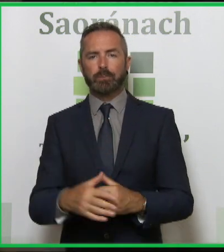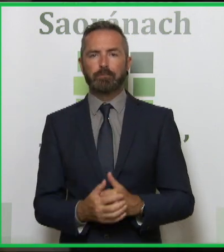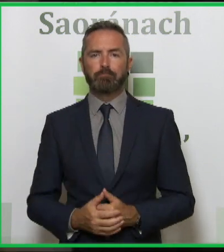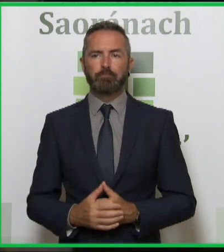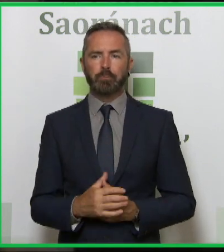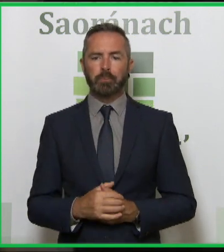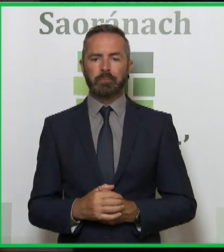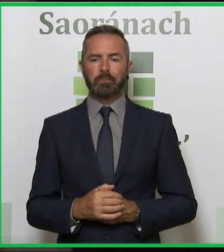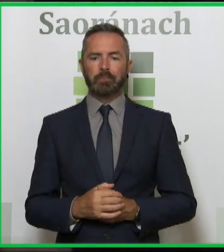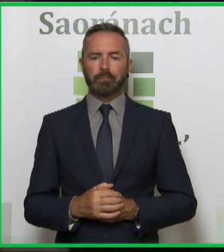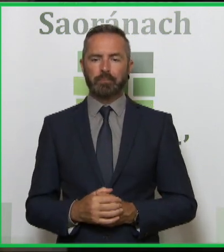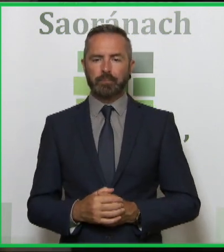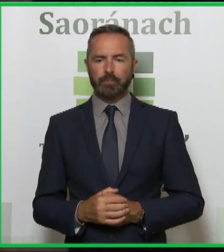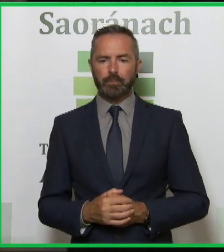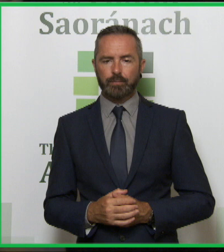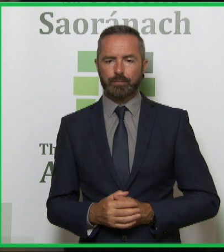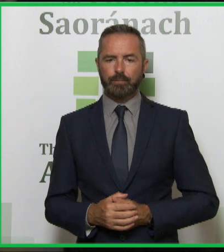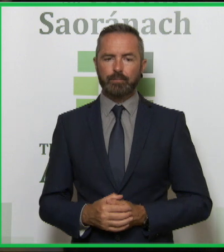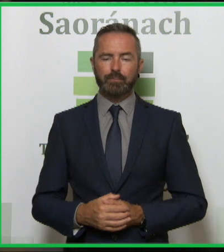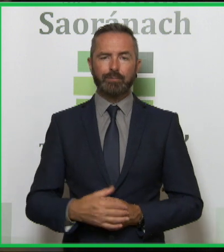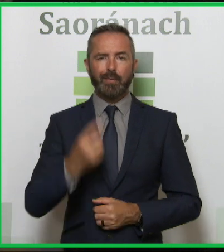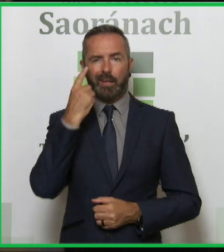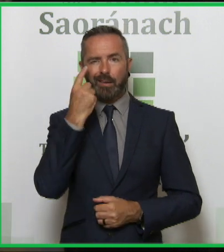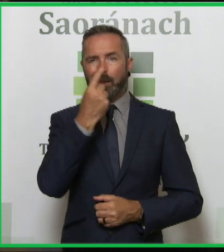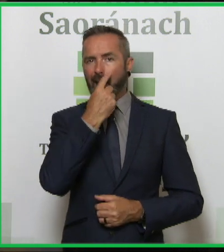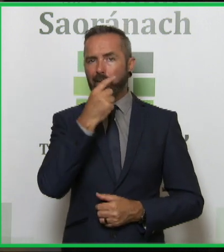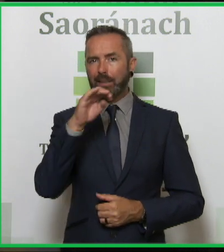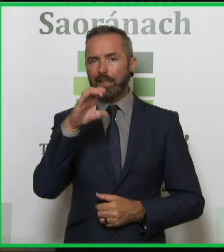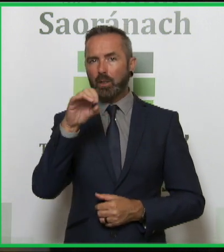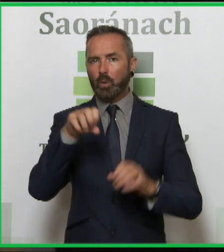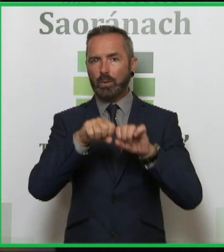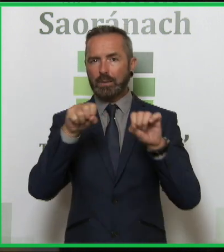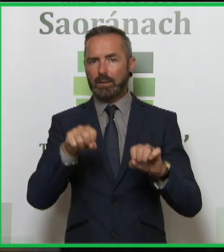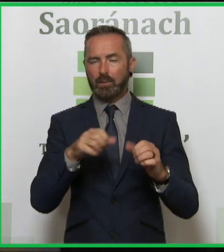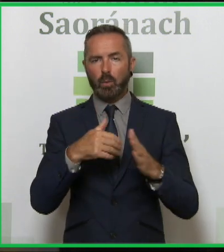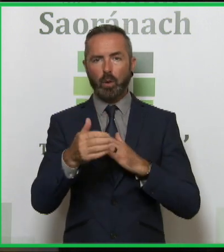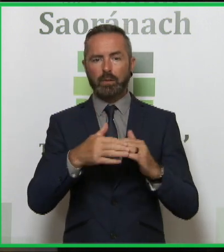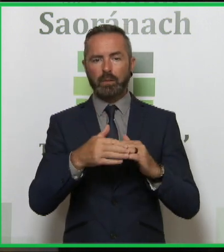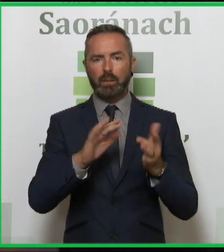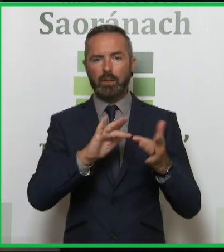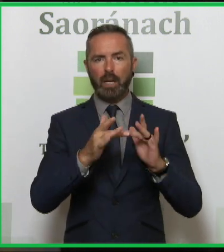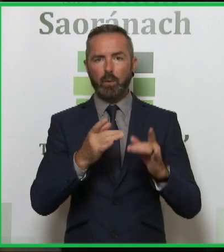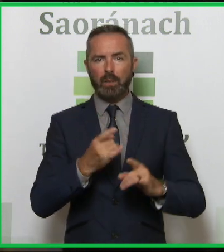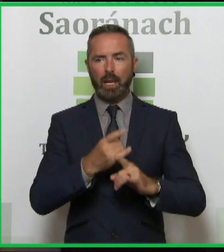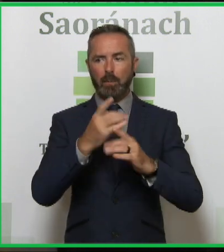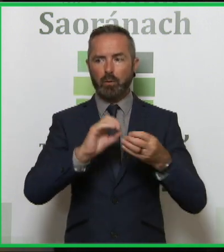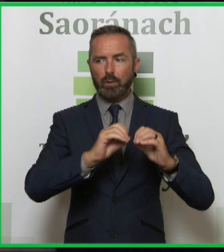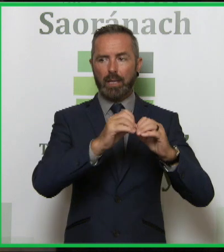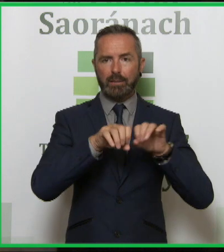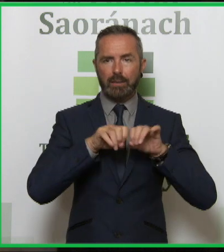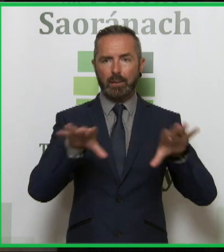So, evidence ecosystems are networks that help the creation, dissemination, and use of